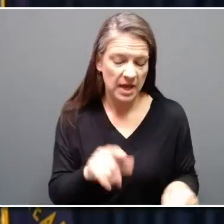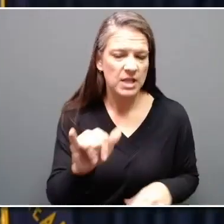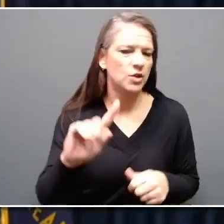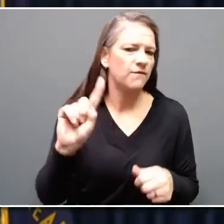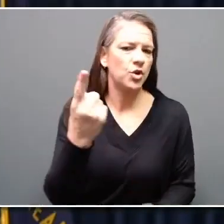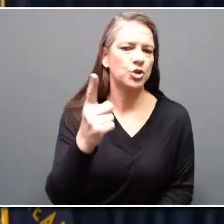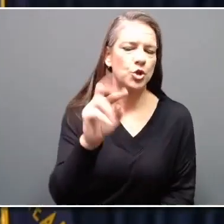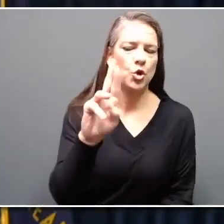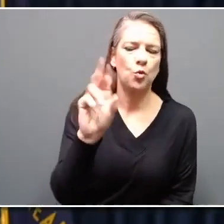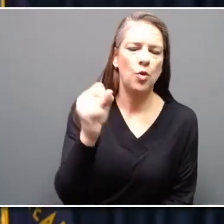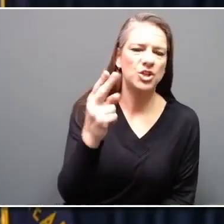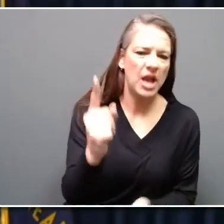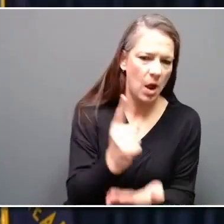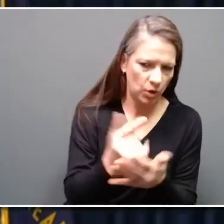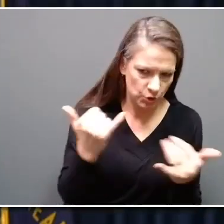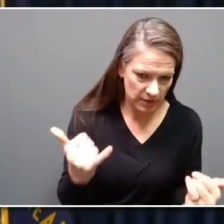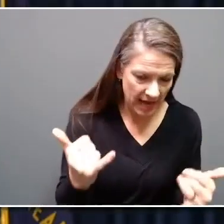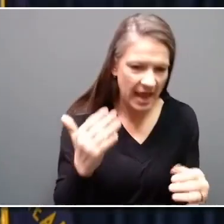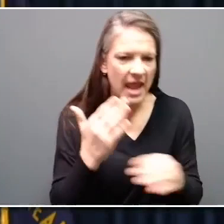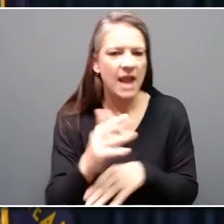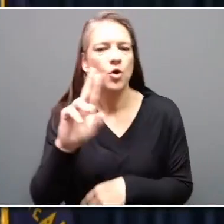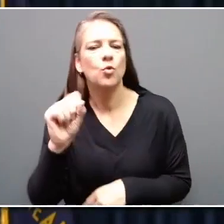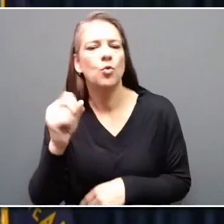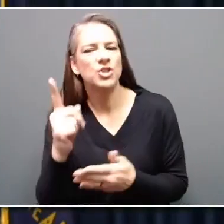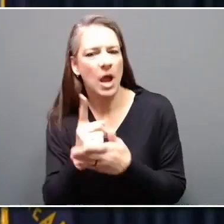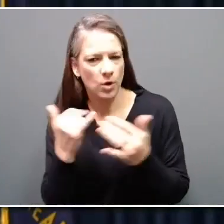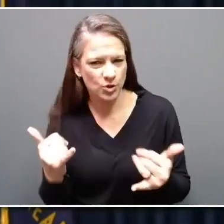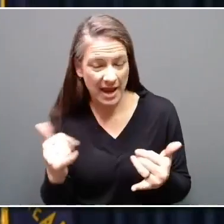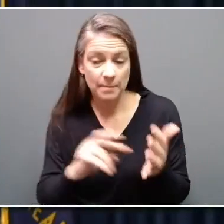today and after rush hour today. If you can,